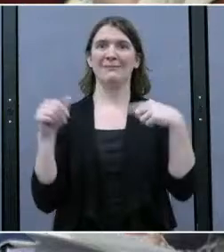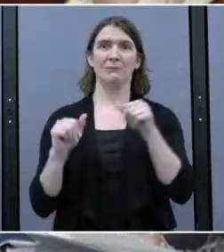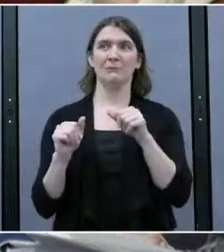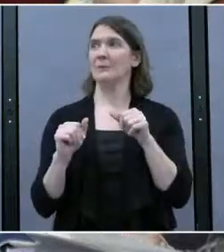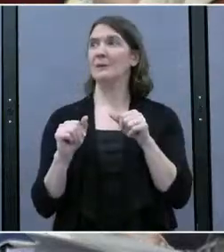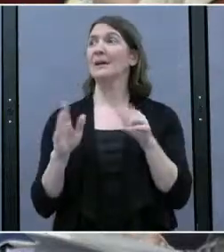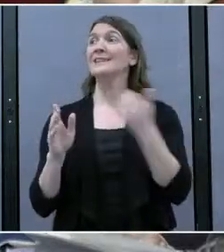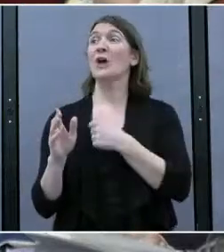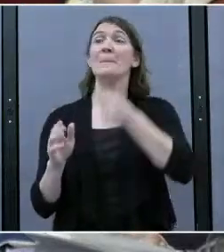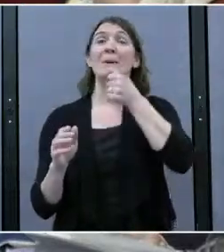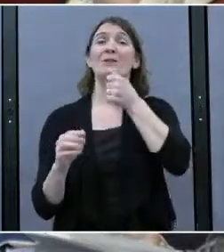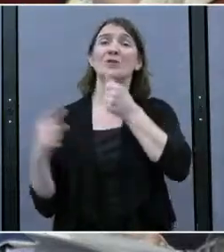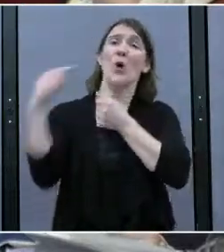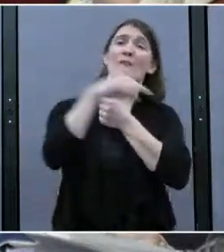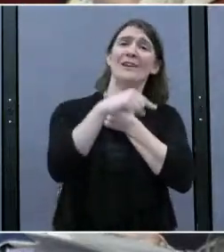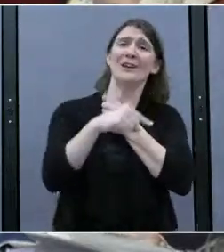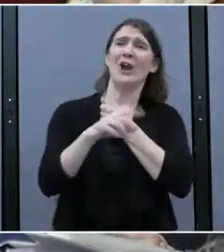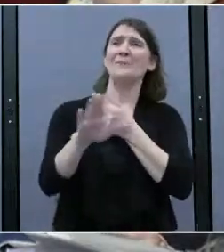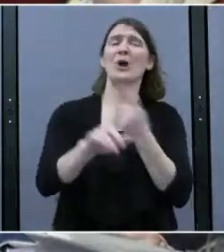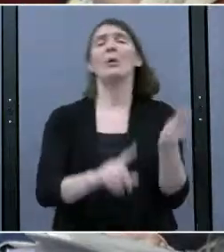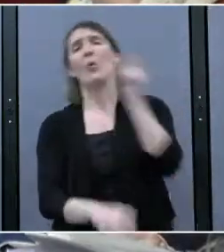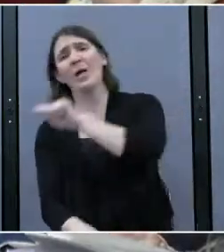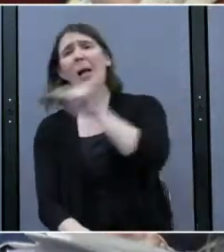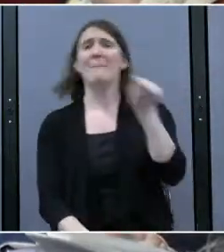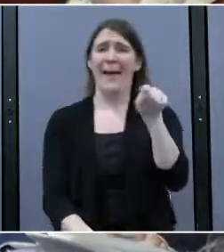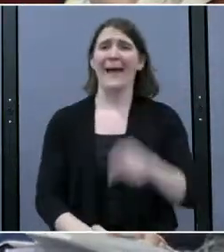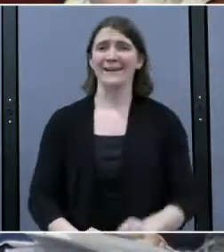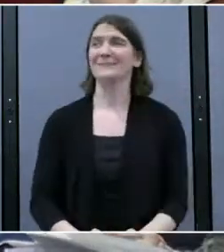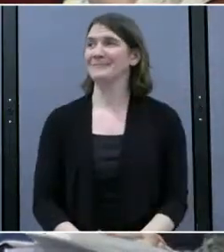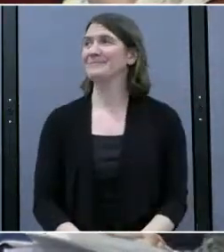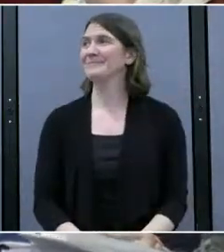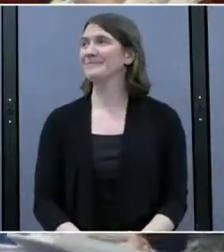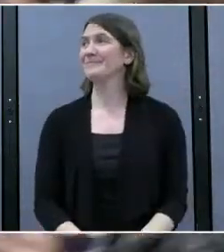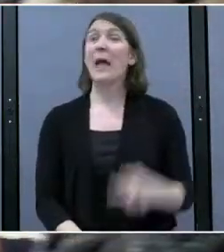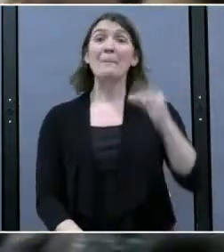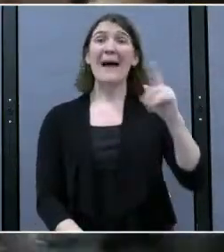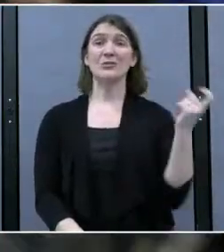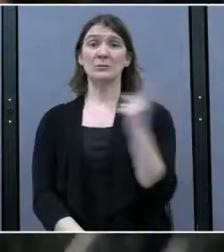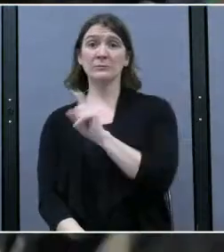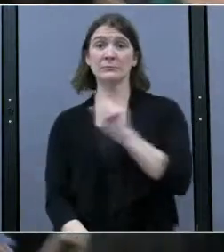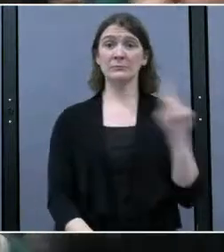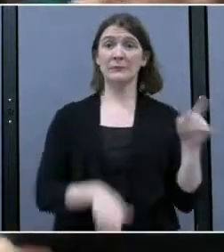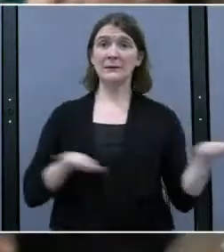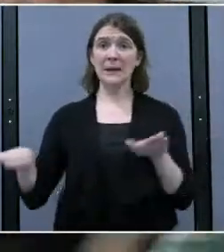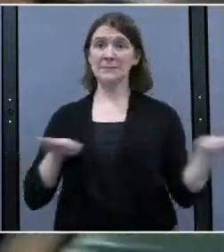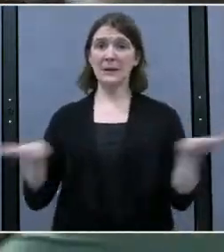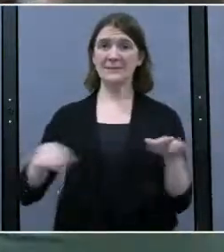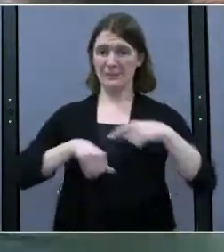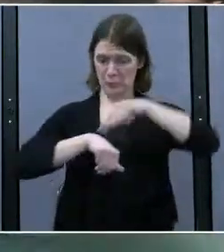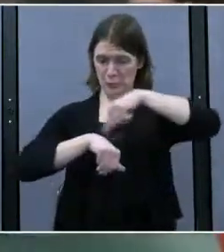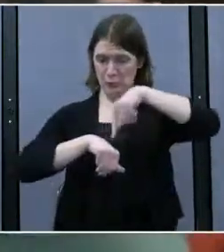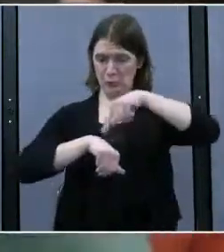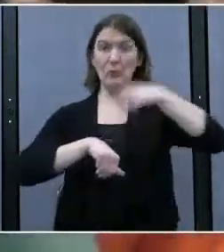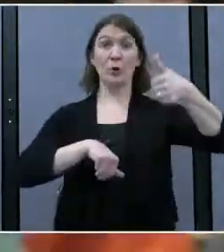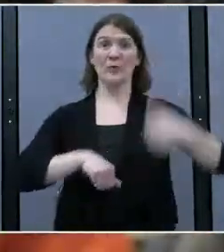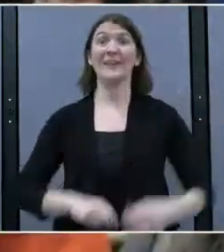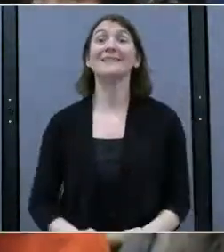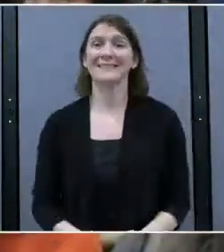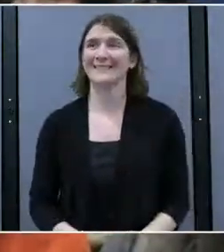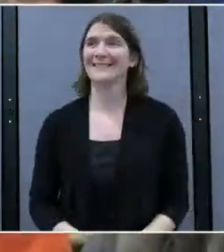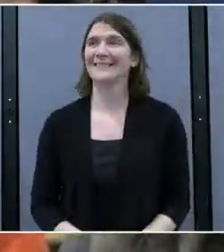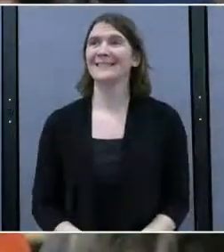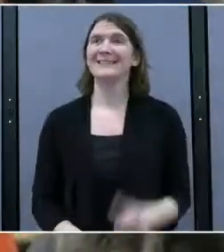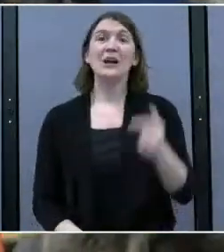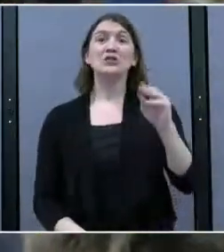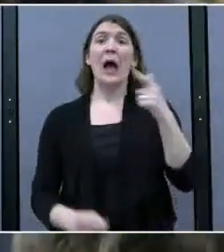The microphone's over here, so we'll just go over here and then we'll come to you right away. Or Patrick can just get his steps in. Okay, go right ahead. Hugh, and then Gemma, and then